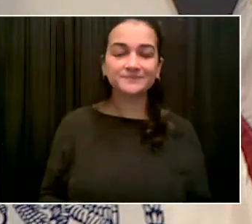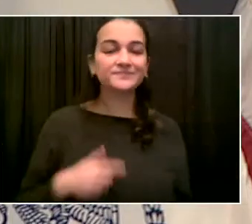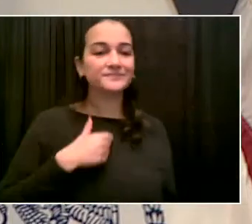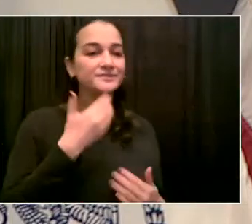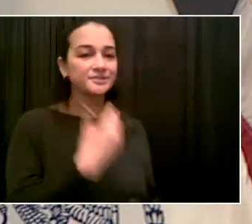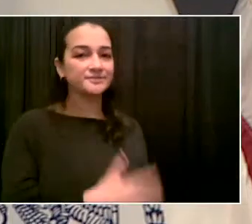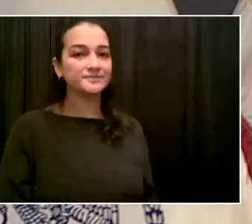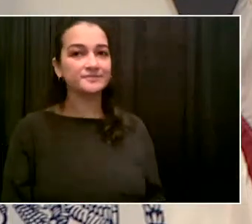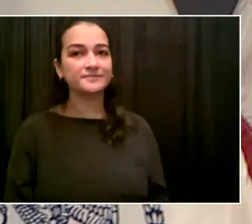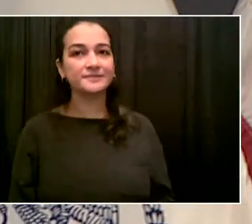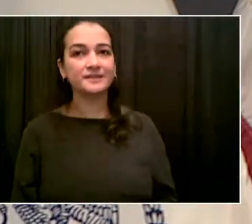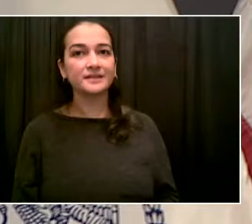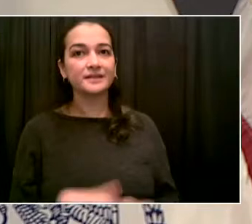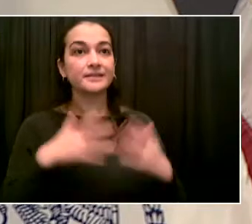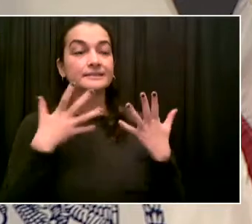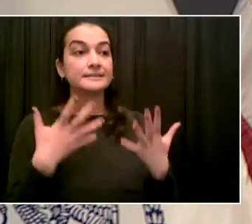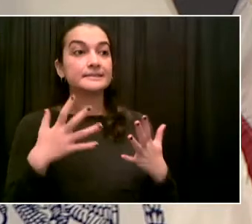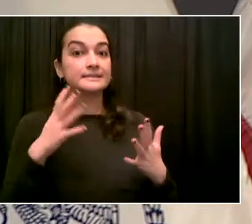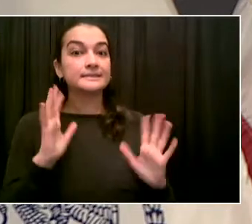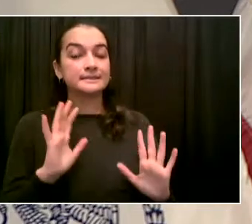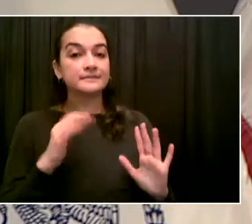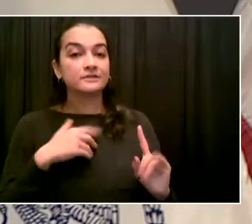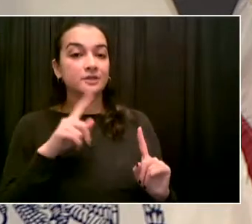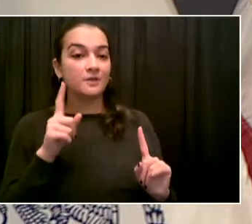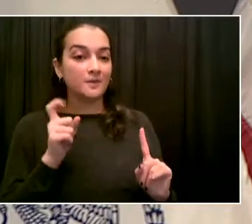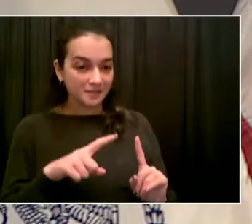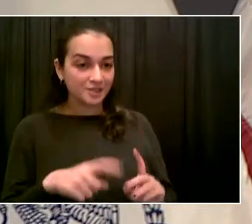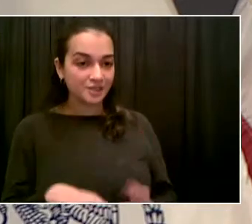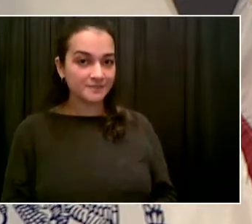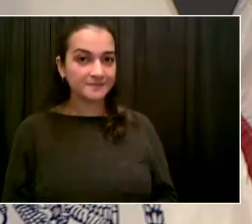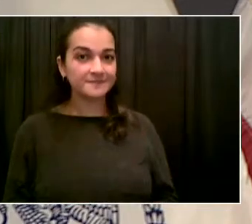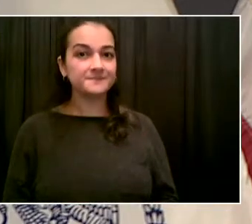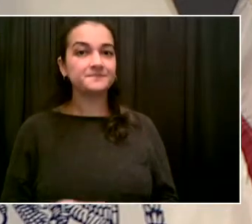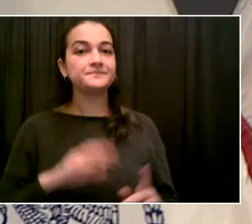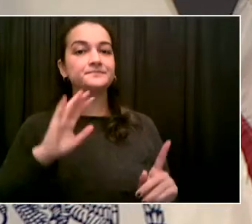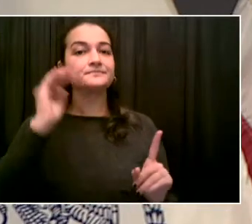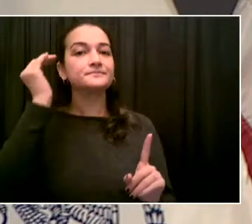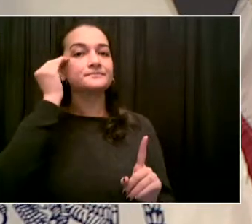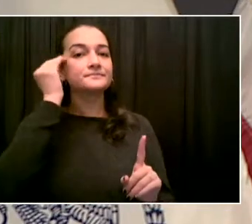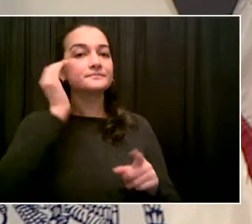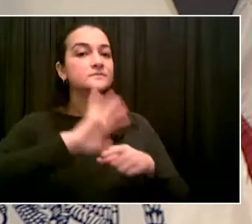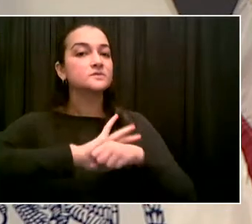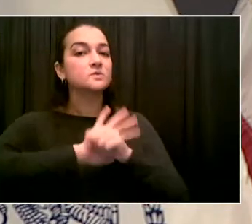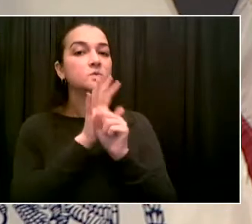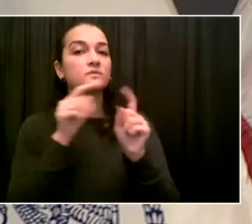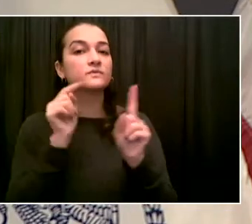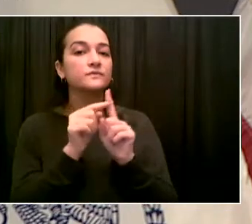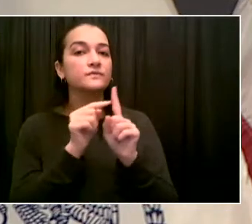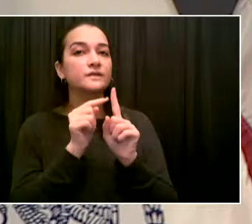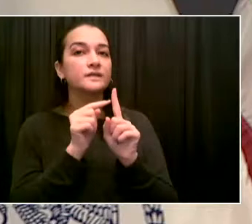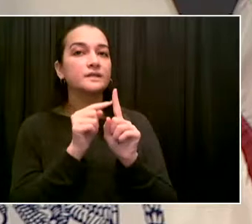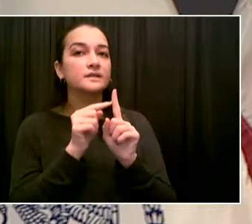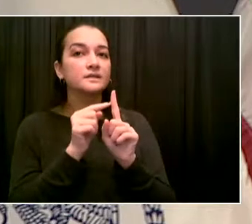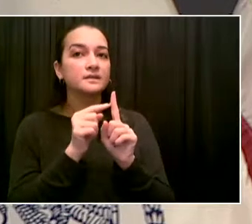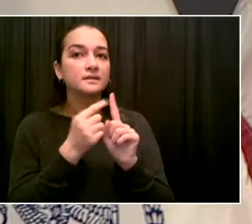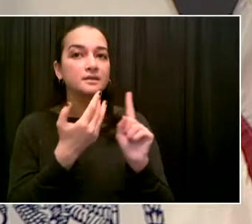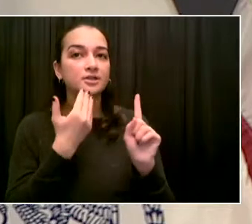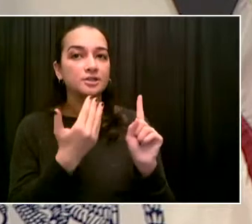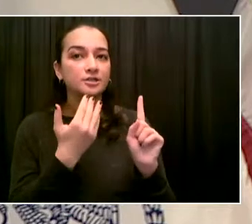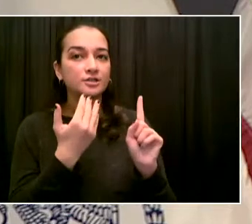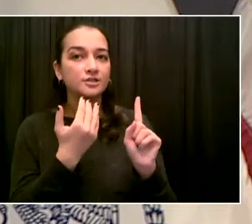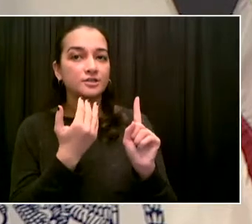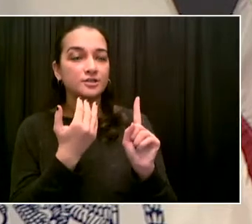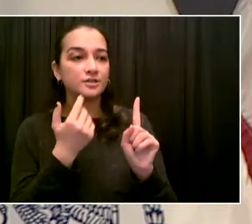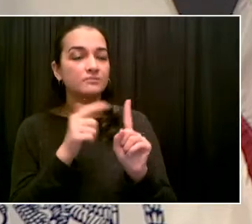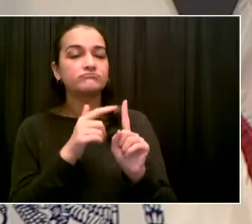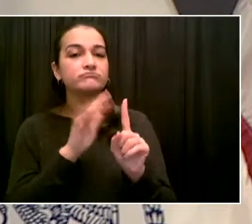Putting aside what you have called the perfect storm of the pandemic, I was wondering how you would respond to the idea that some New Yorkers feel that at the end of